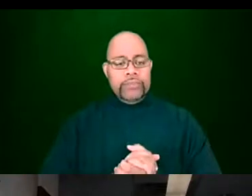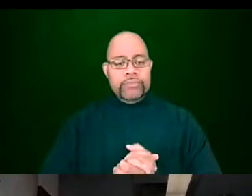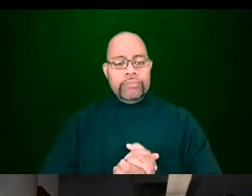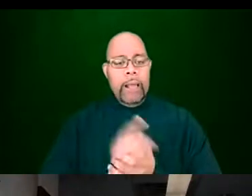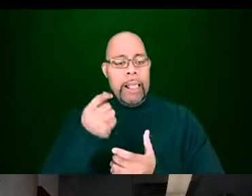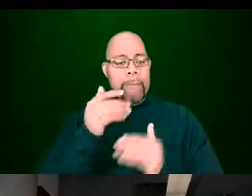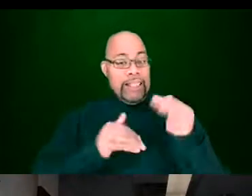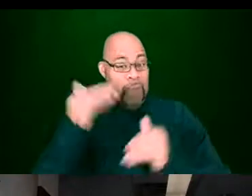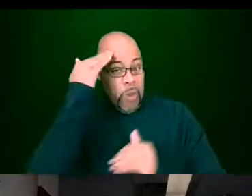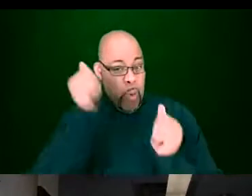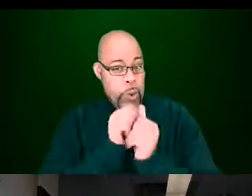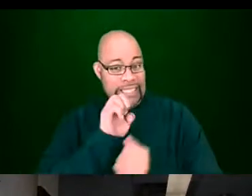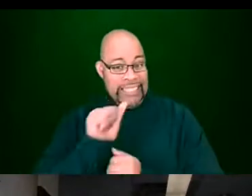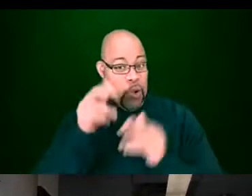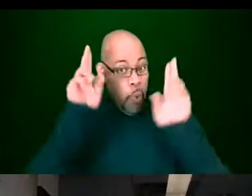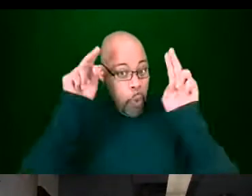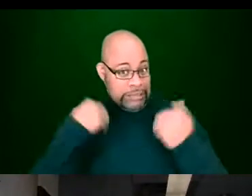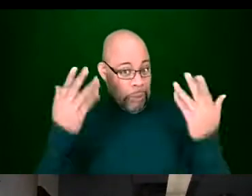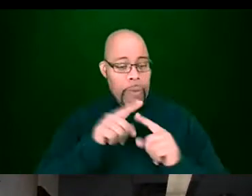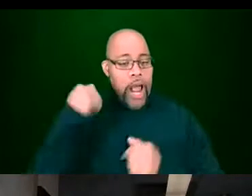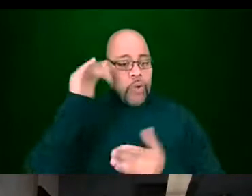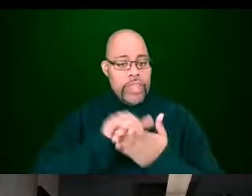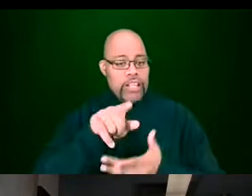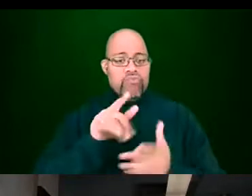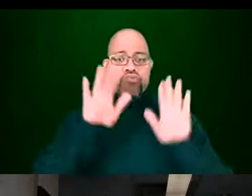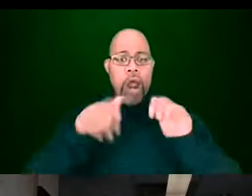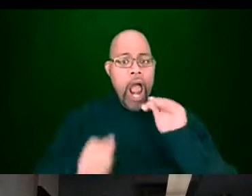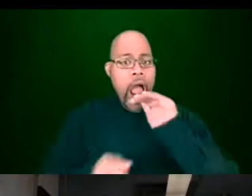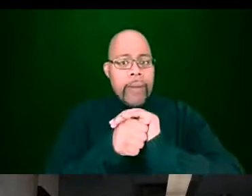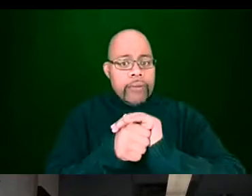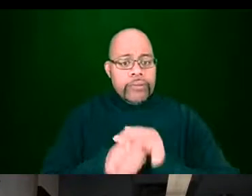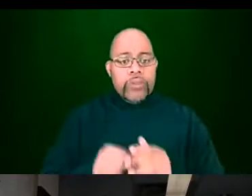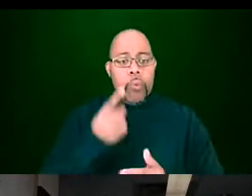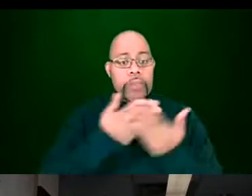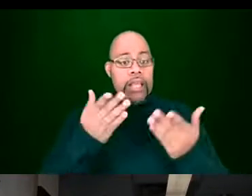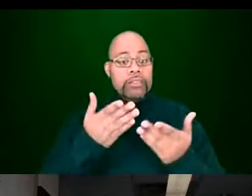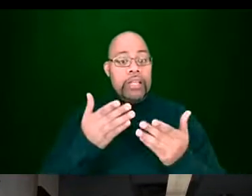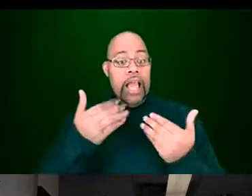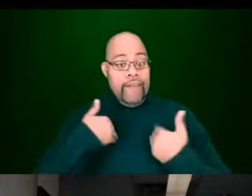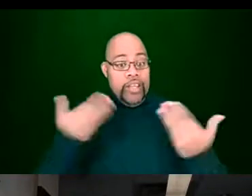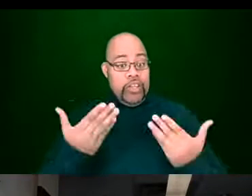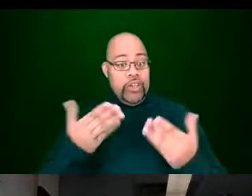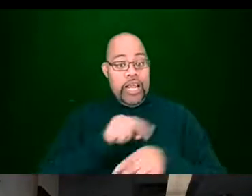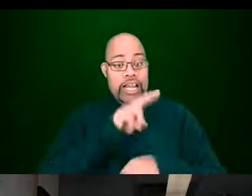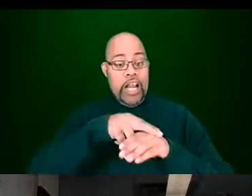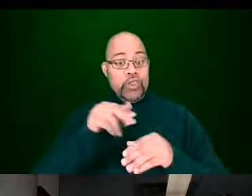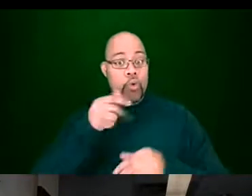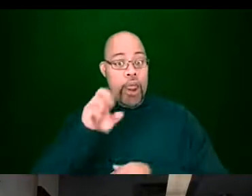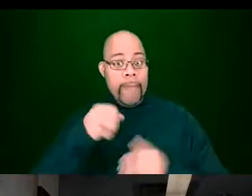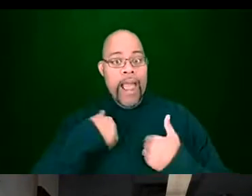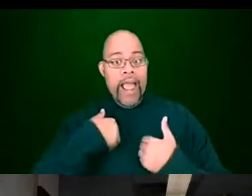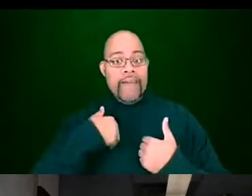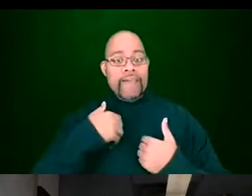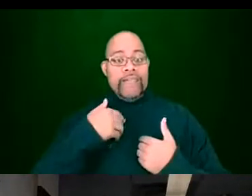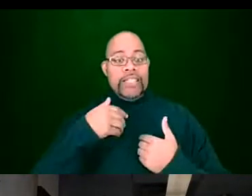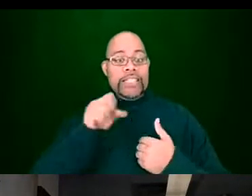bit less familiar with seahorses, but I know that they are great camouflagers. One of the great things we have here at the National Aquarium, we have line seahorses,